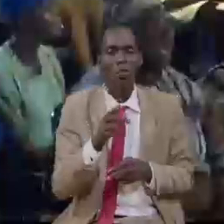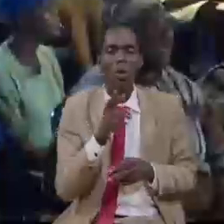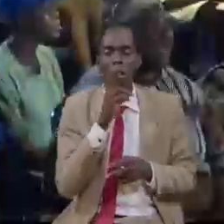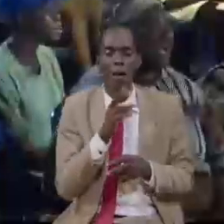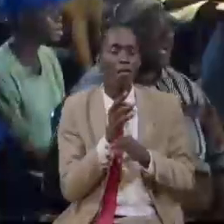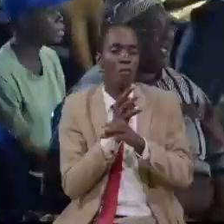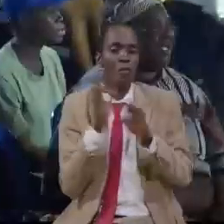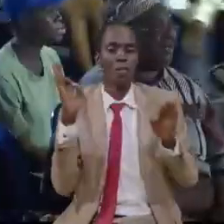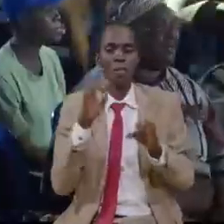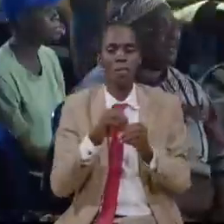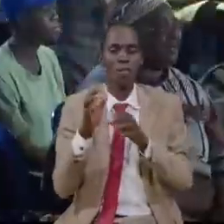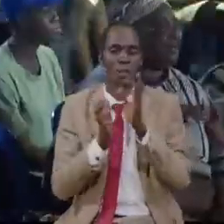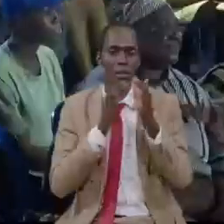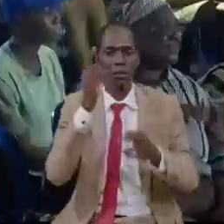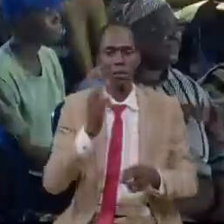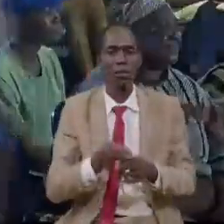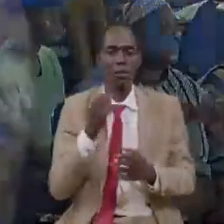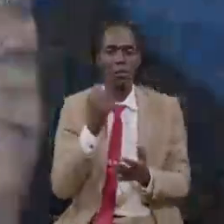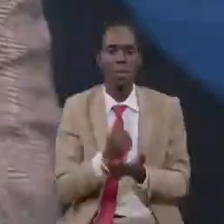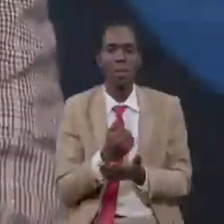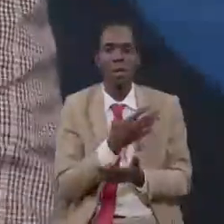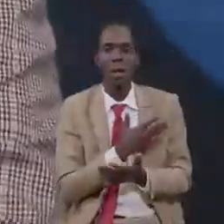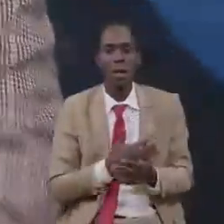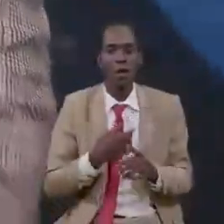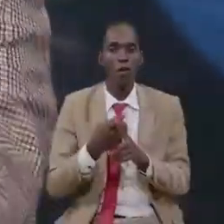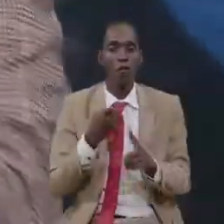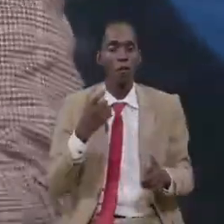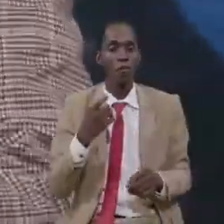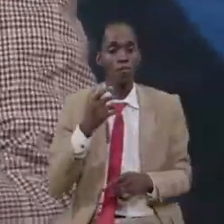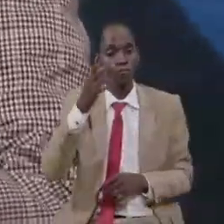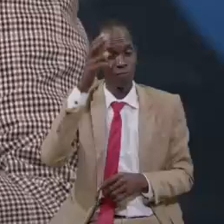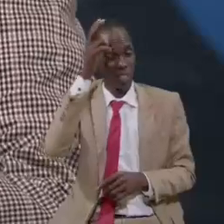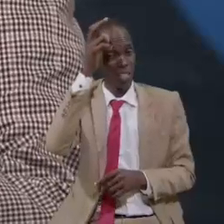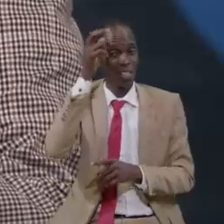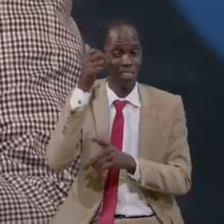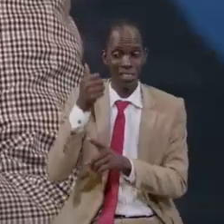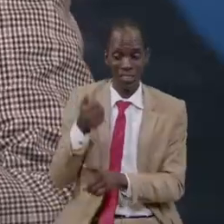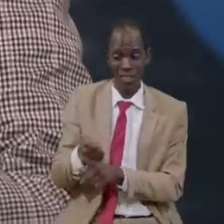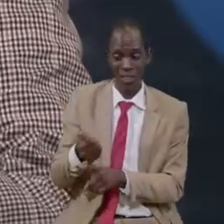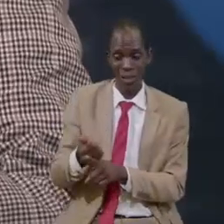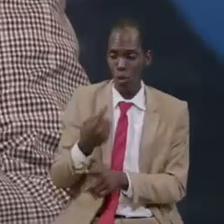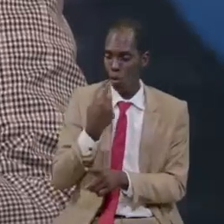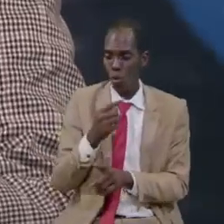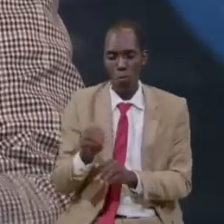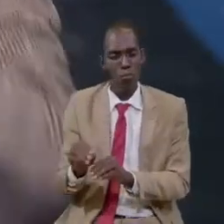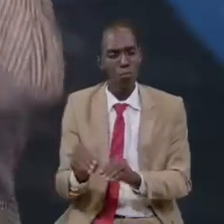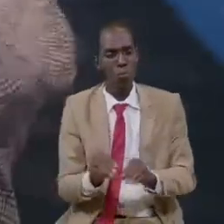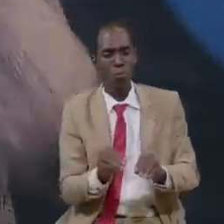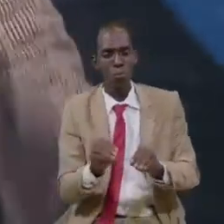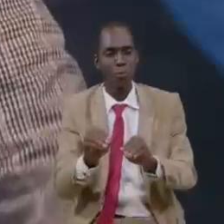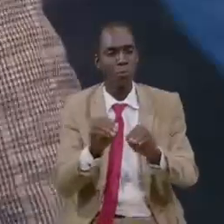name. And then from Satan himself, who goes about as a running